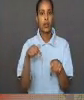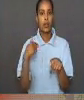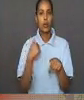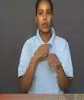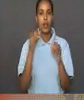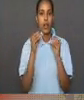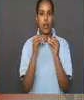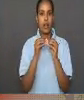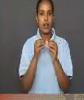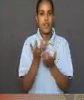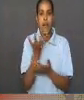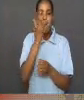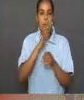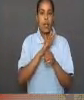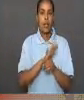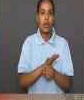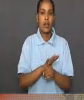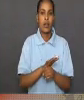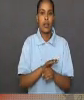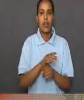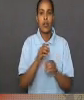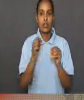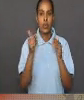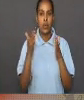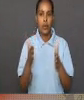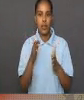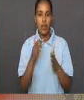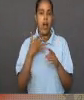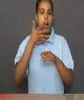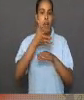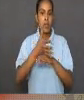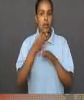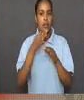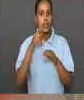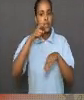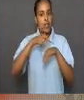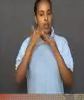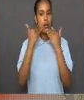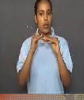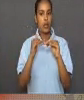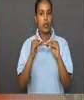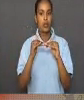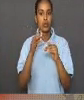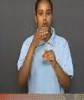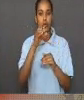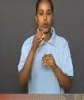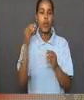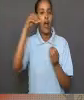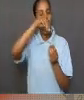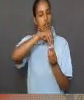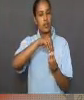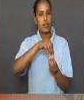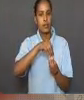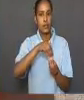Today, we calculated the vapor pressure of a solvent after a certain amount of solute